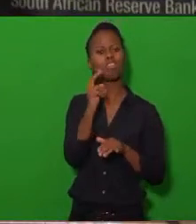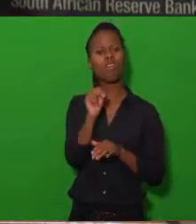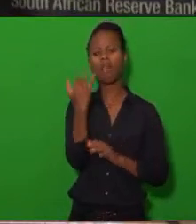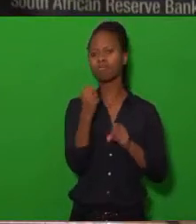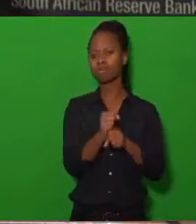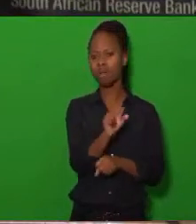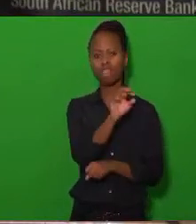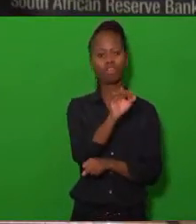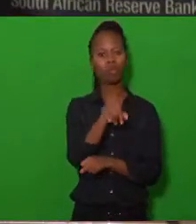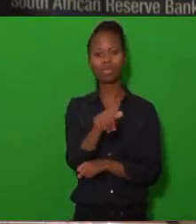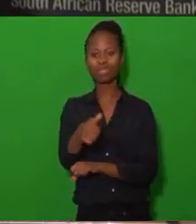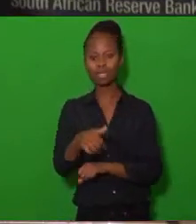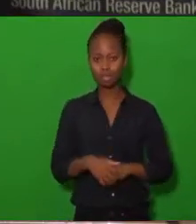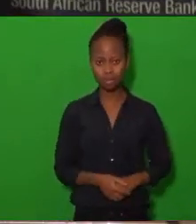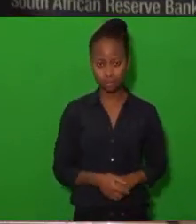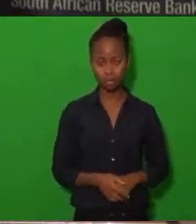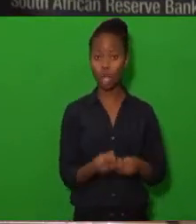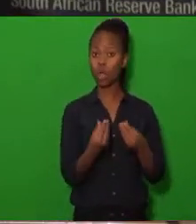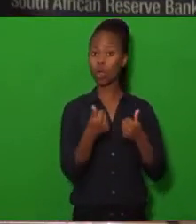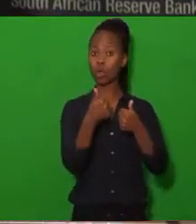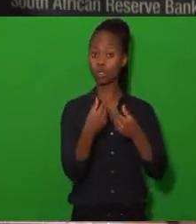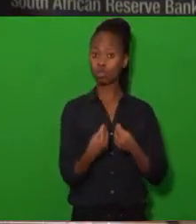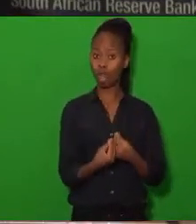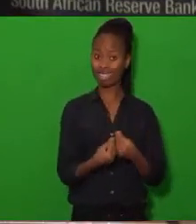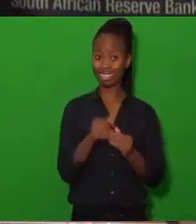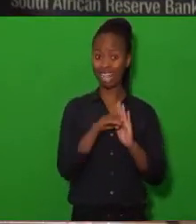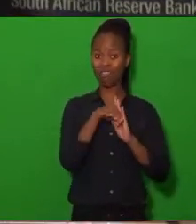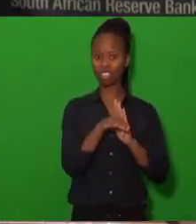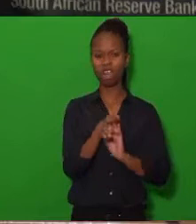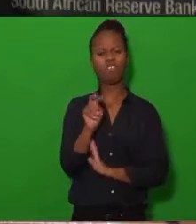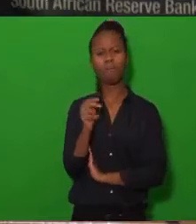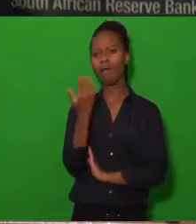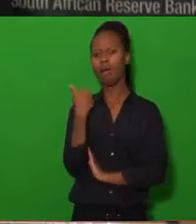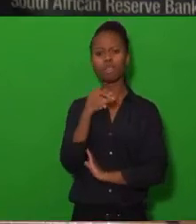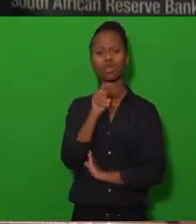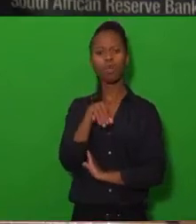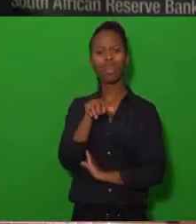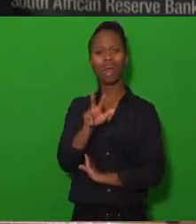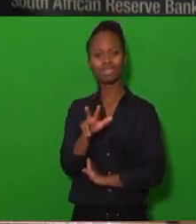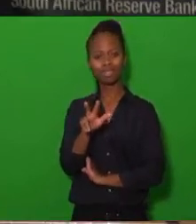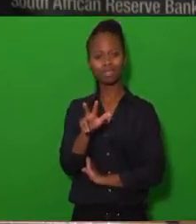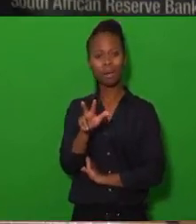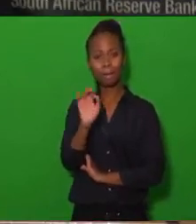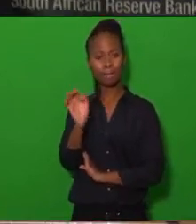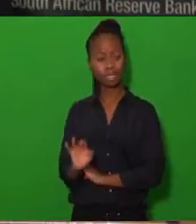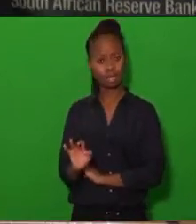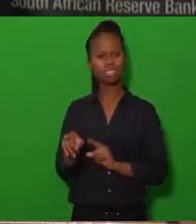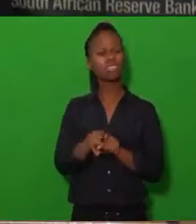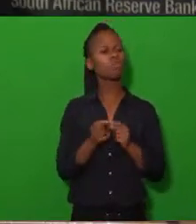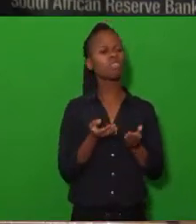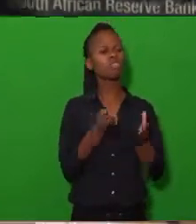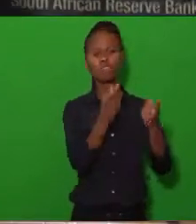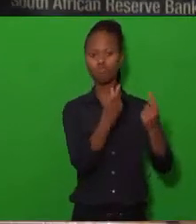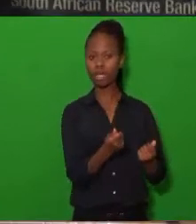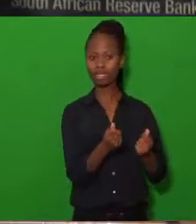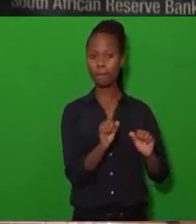Goods price inflation in November was 2.8%, while services price inflation remained at